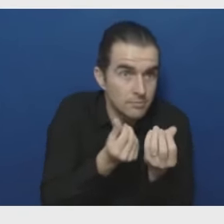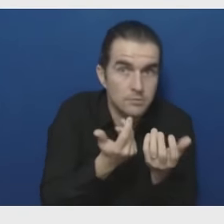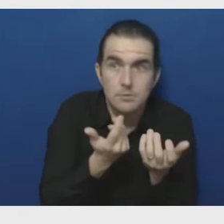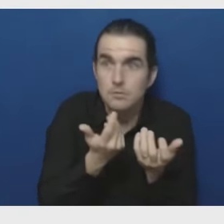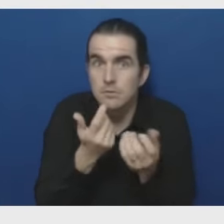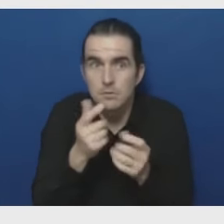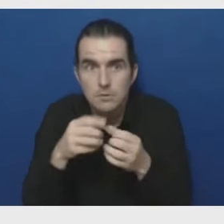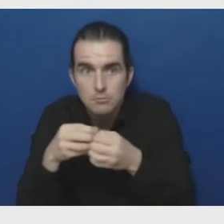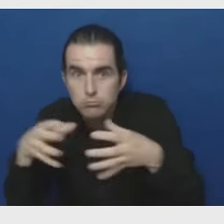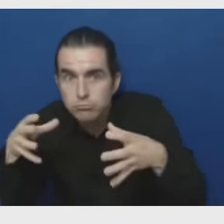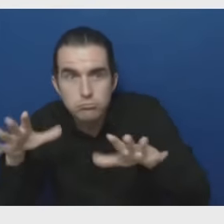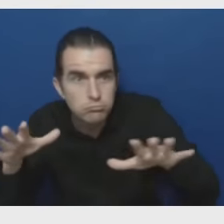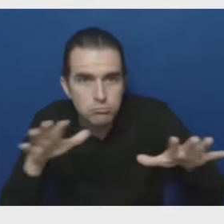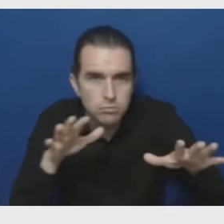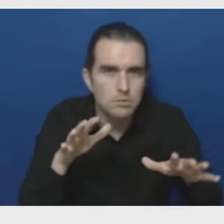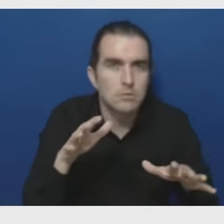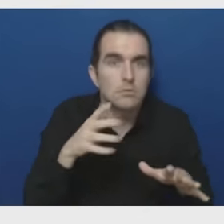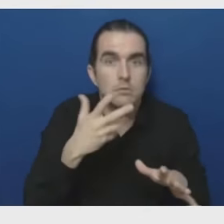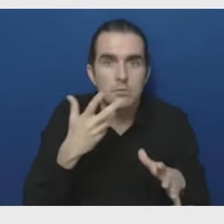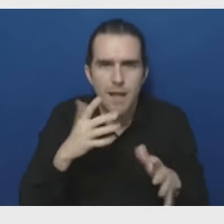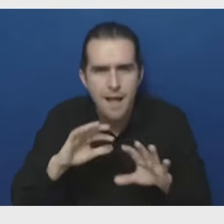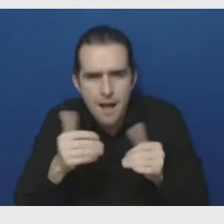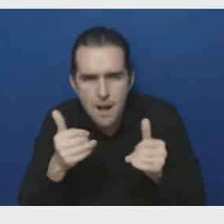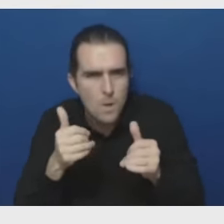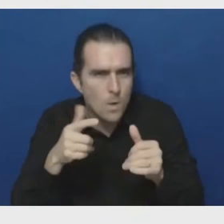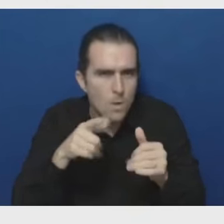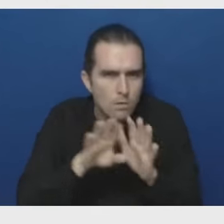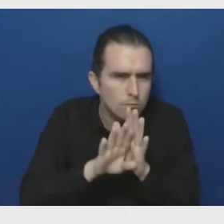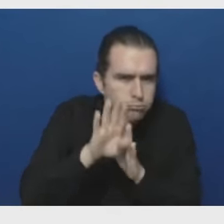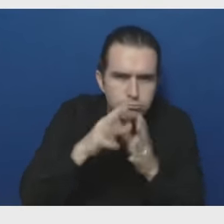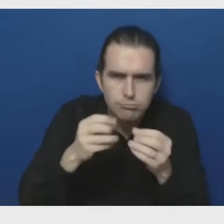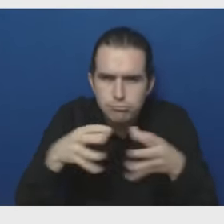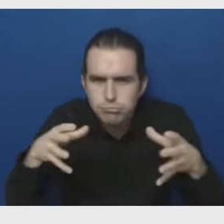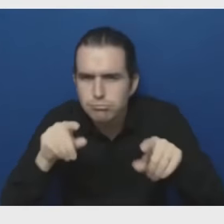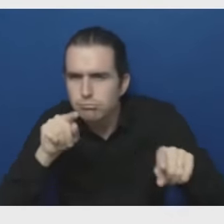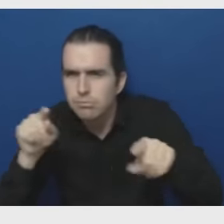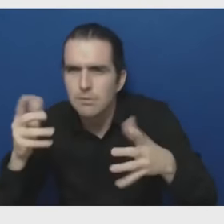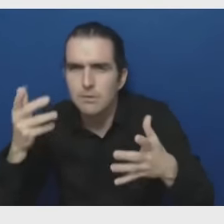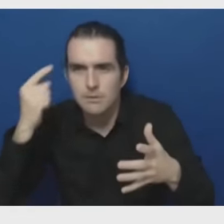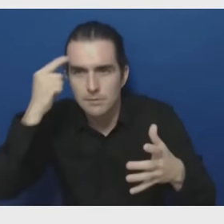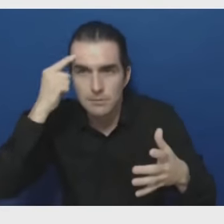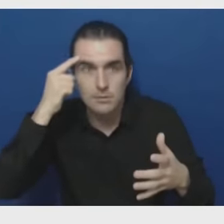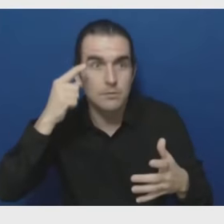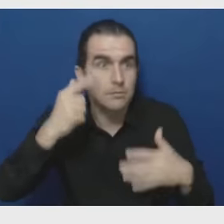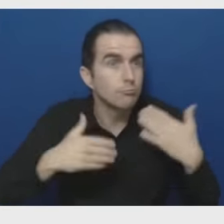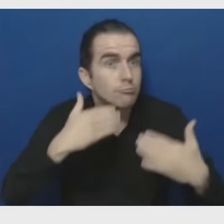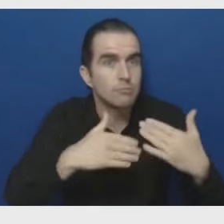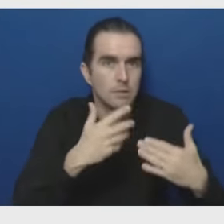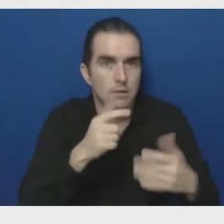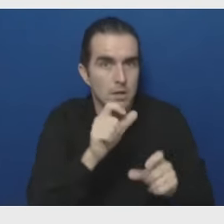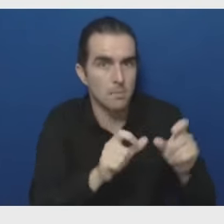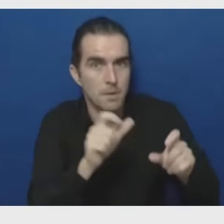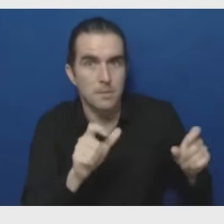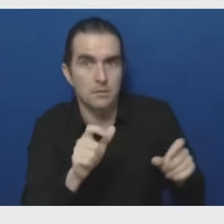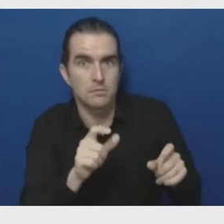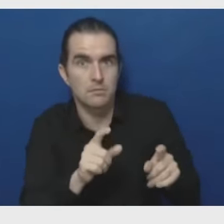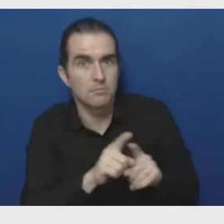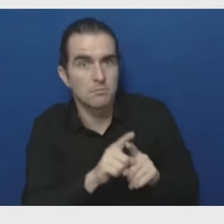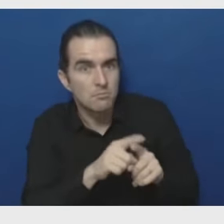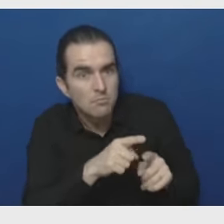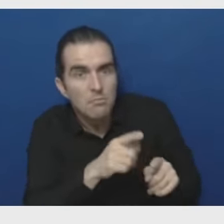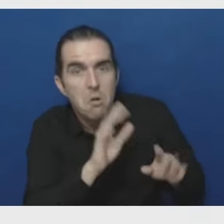are then pulled back into the international community and you lose it in the nation. So it flees. It's capacity building to